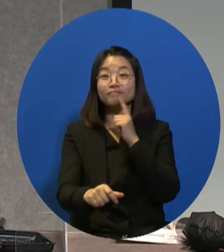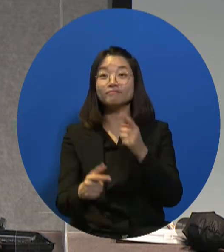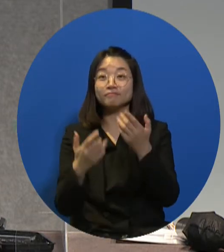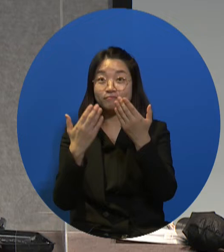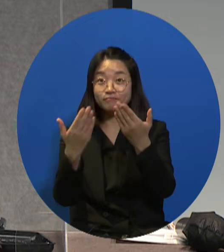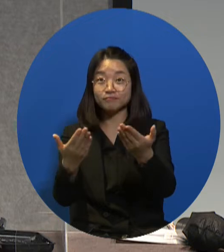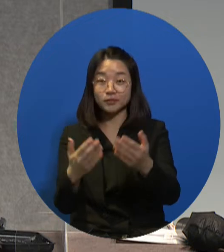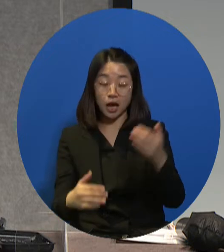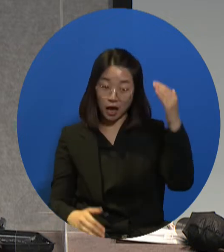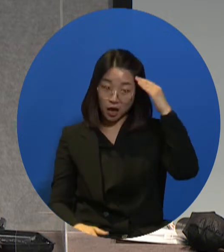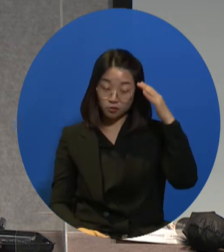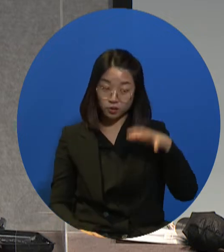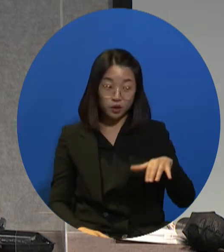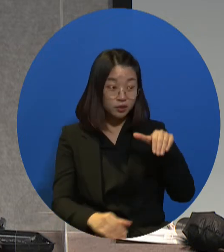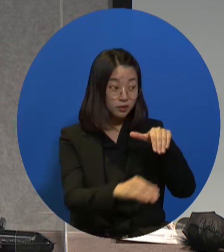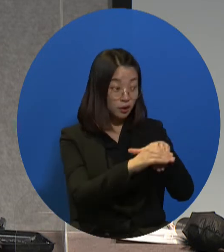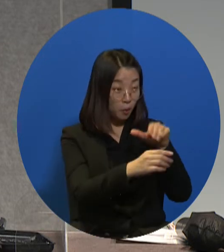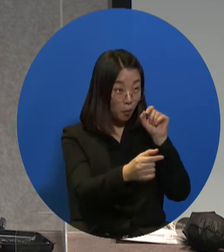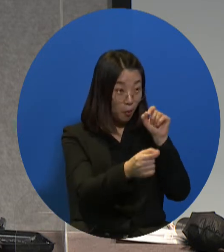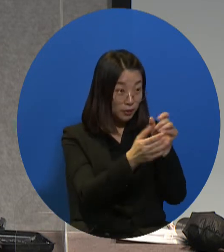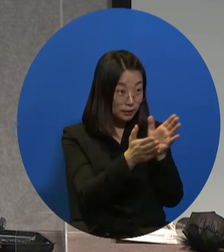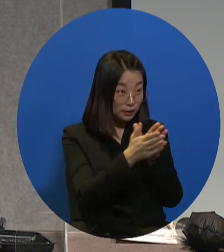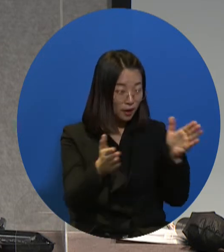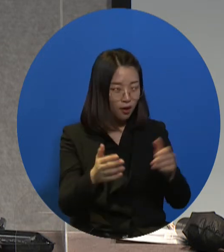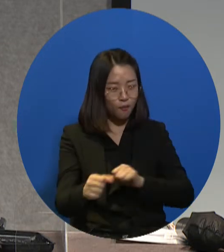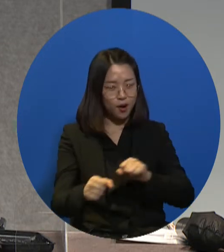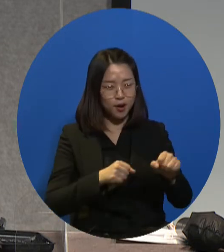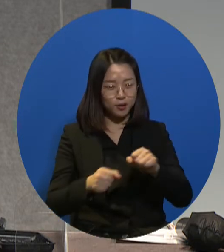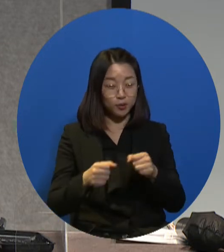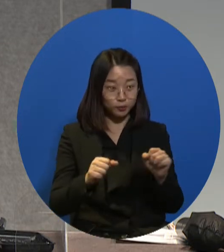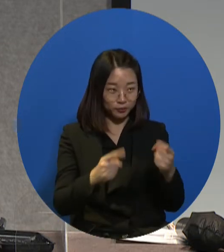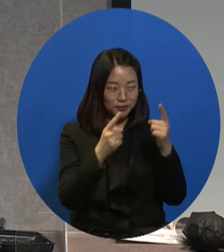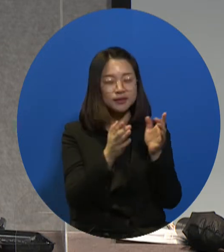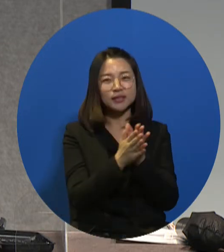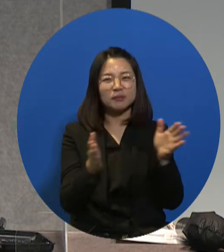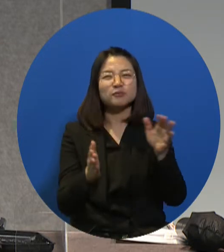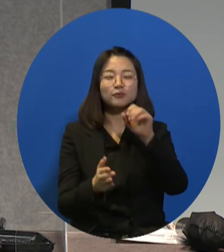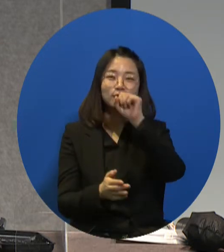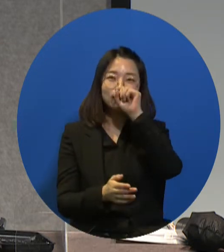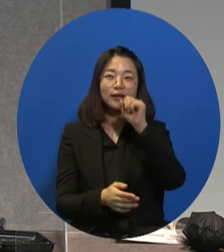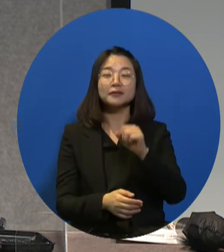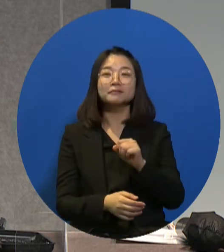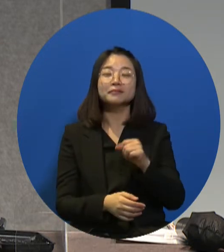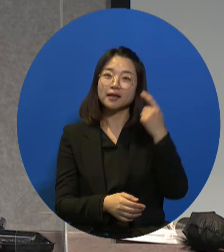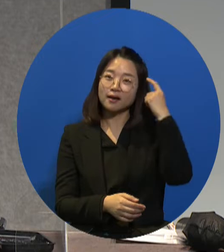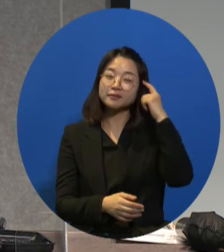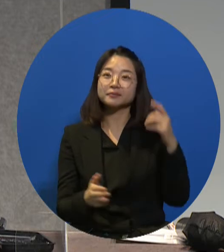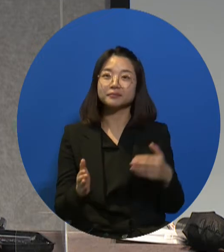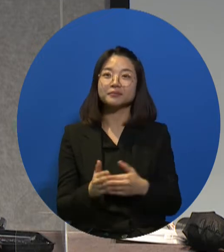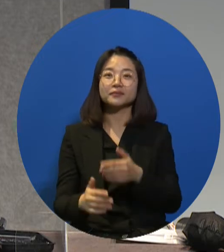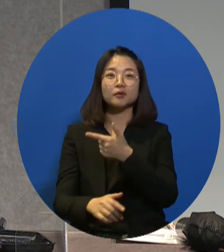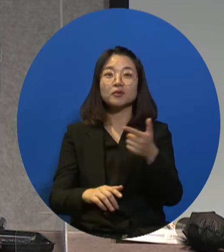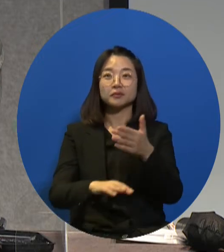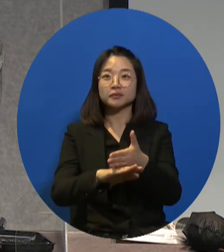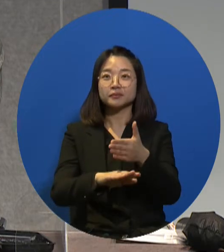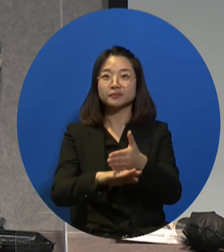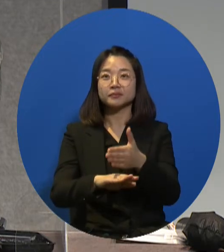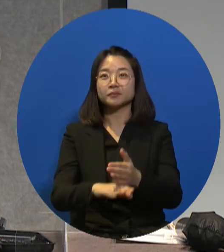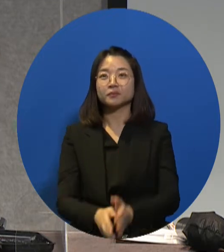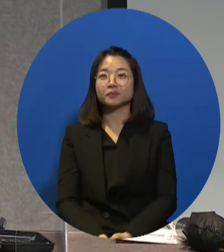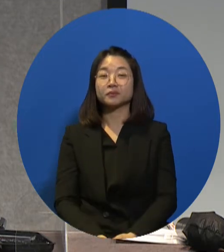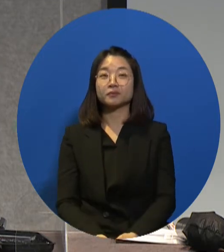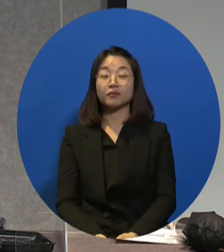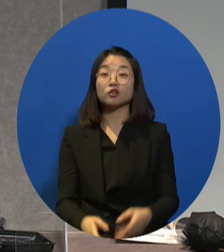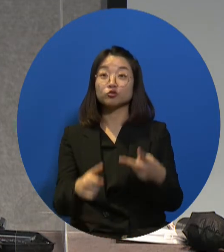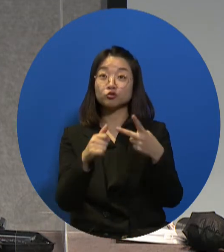optional protocol. We would try to do the same inquiry using your tips, maybe use the election cycle and etc. These are very realistic